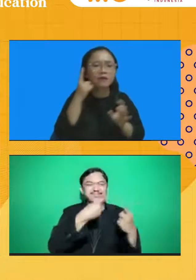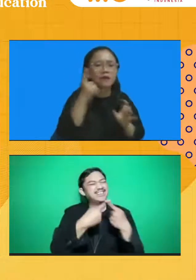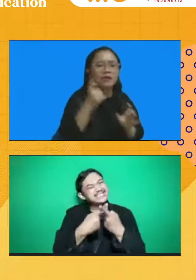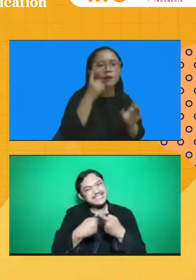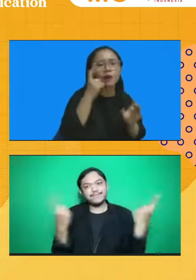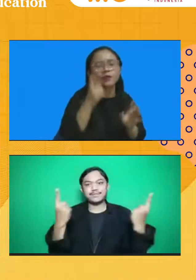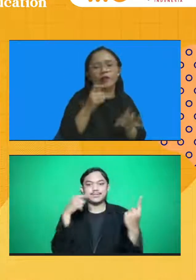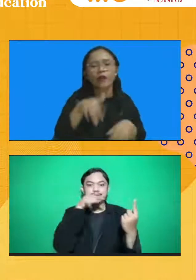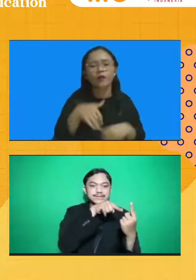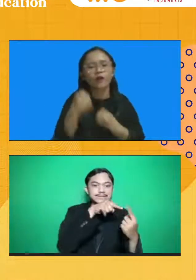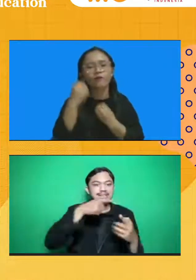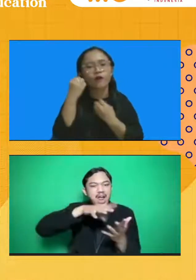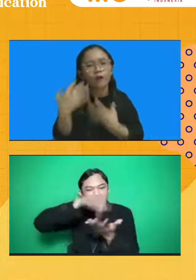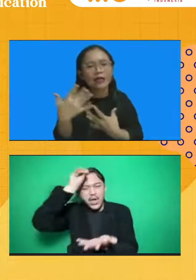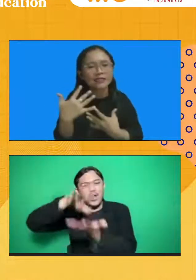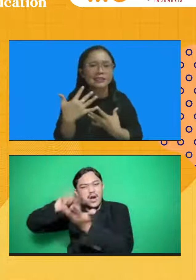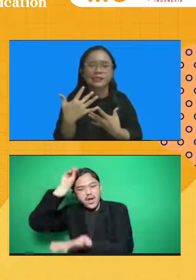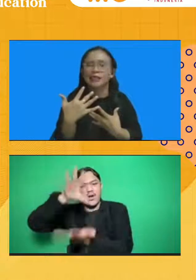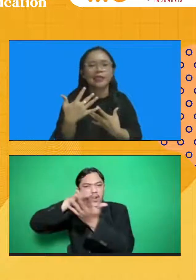platforms. And